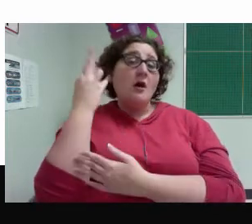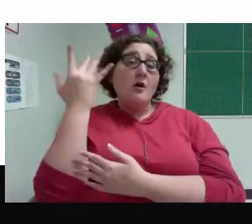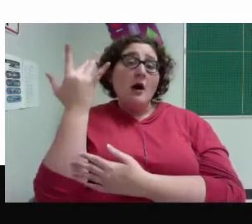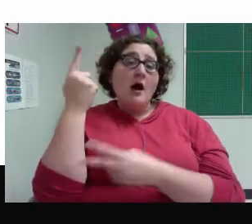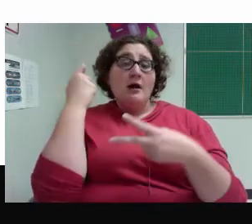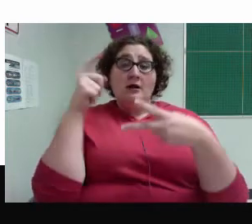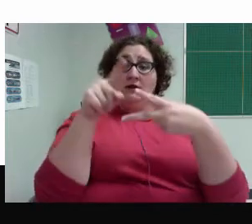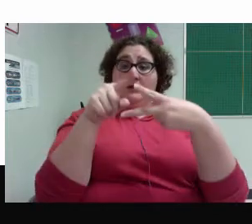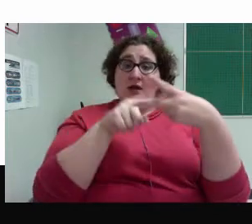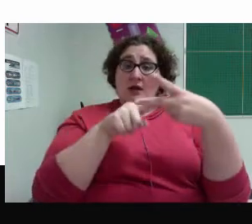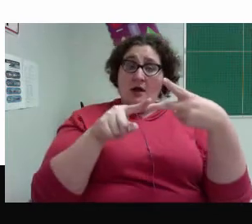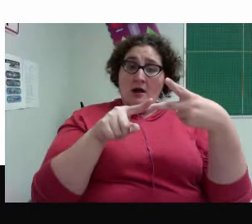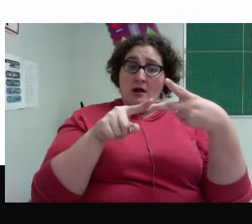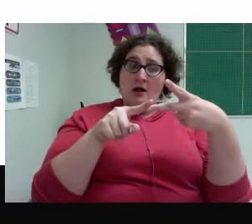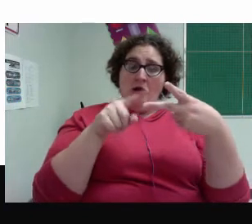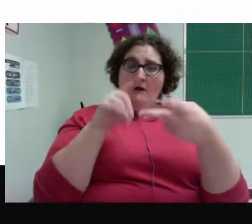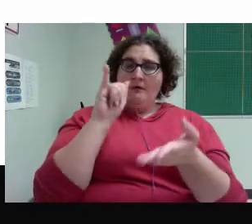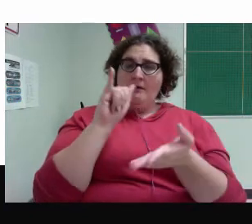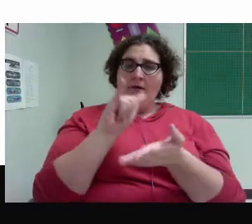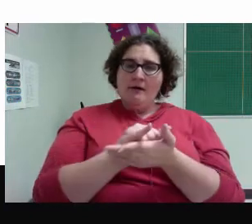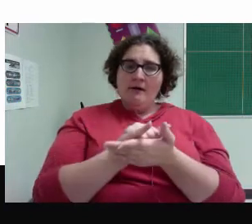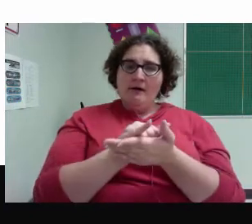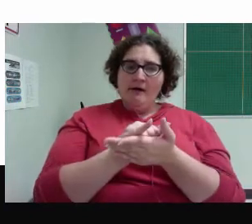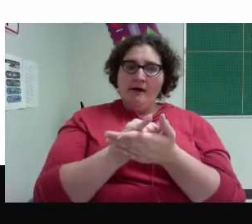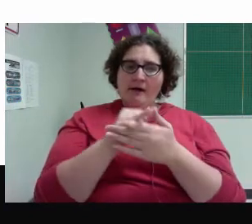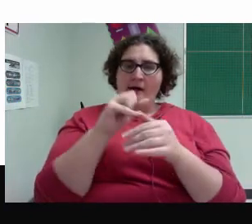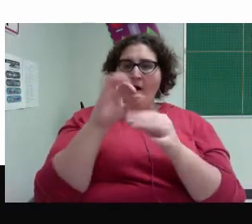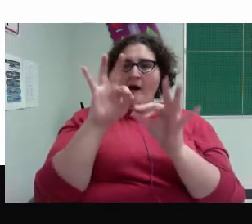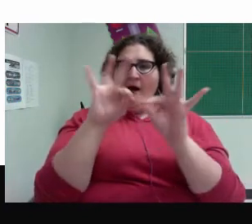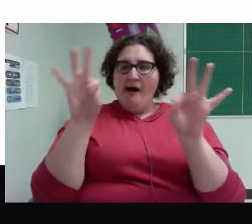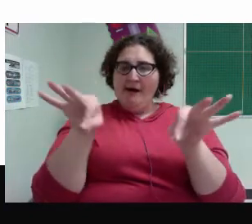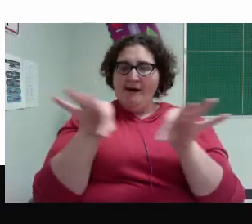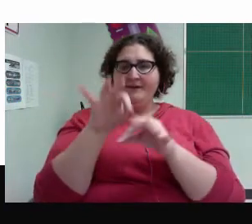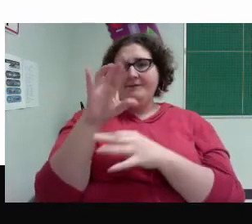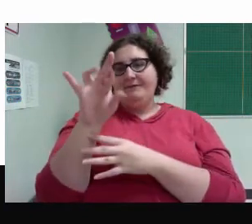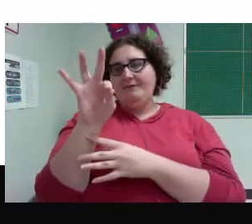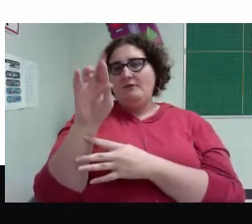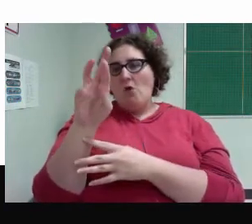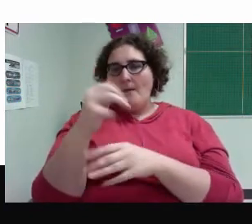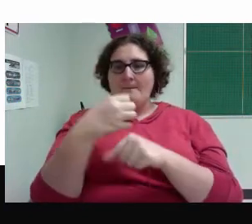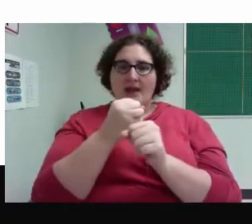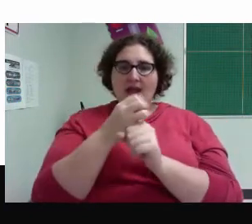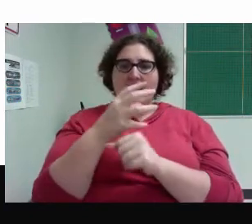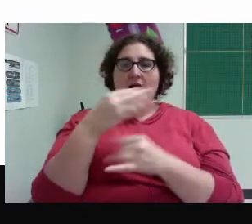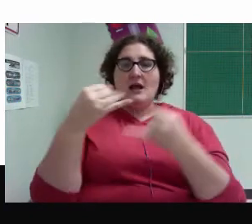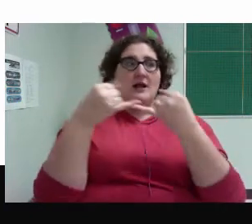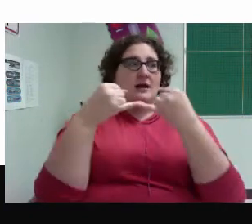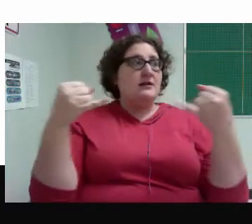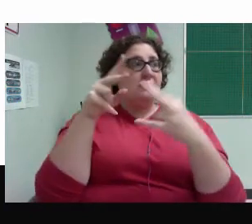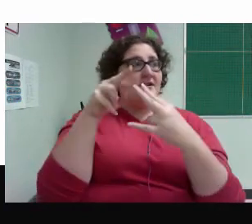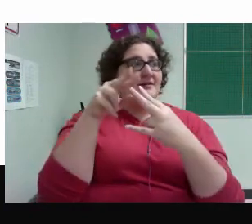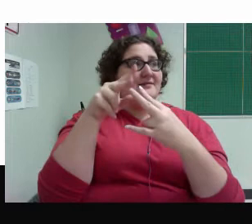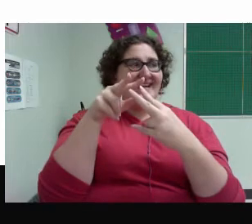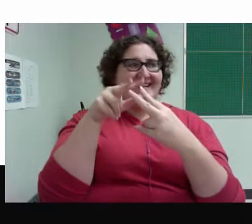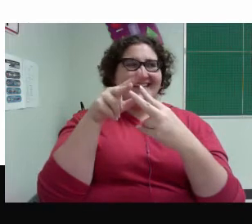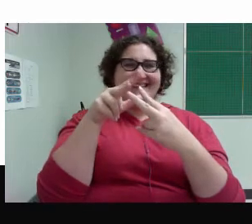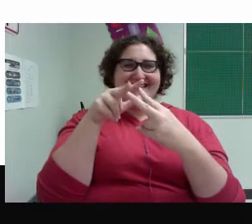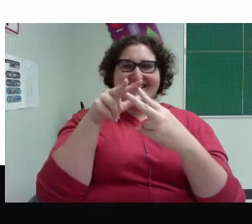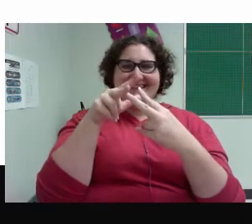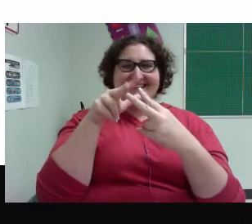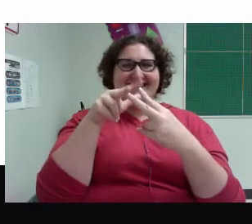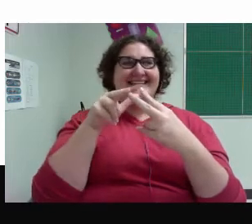reason is because angles that form a linear pair